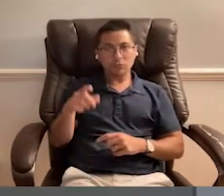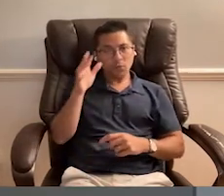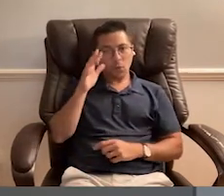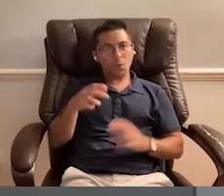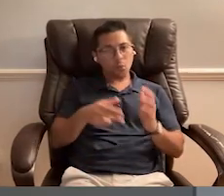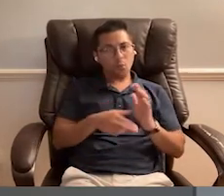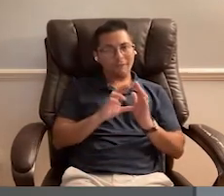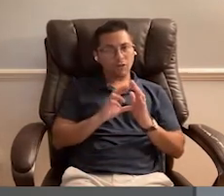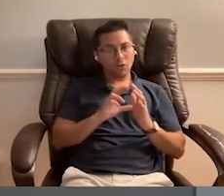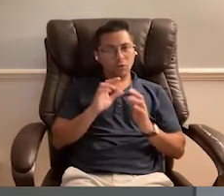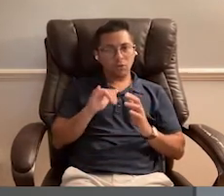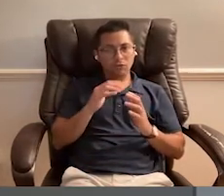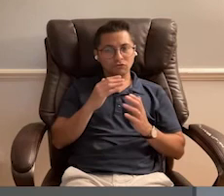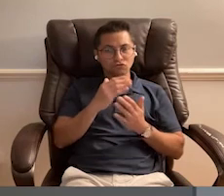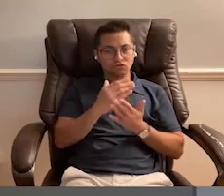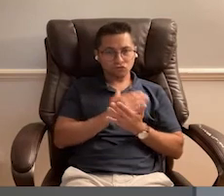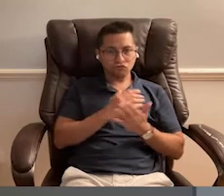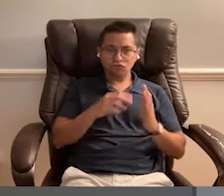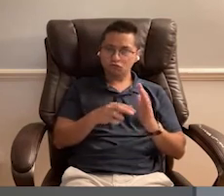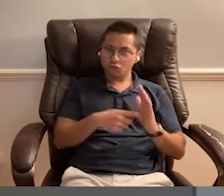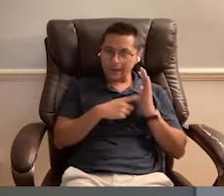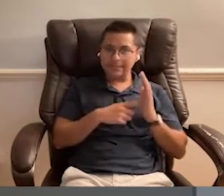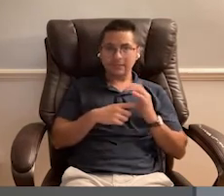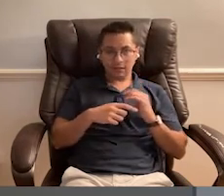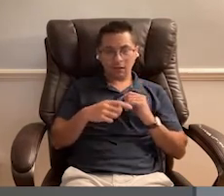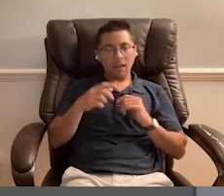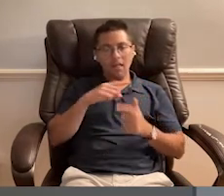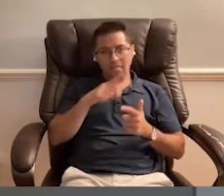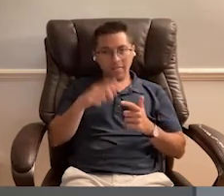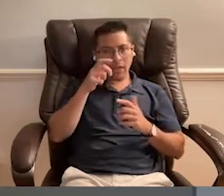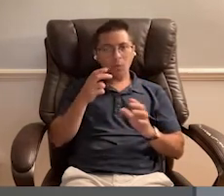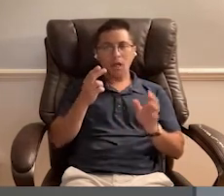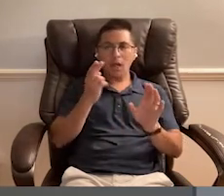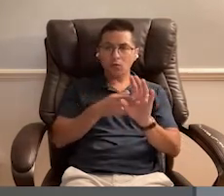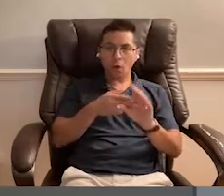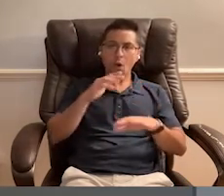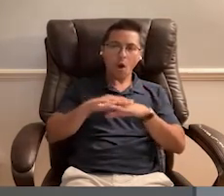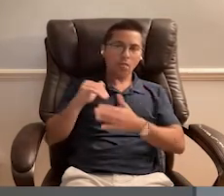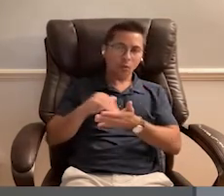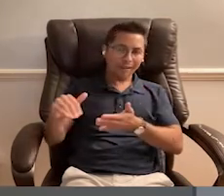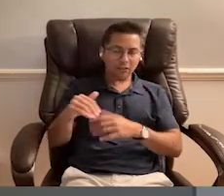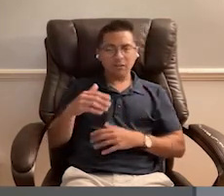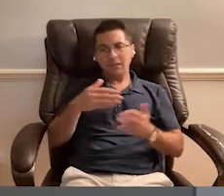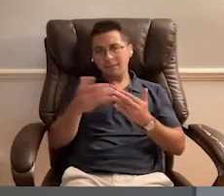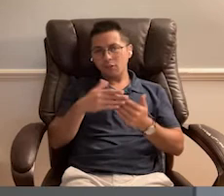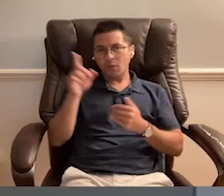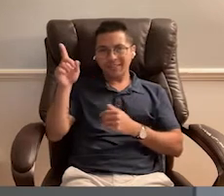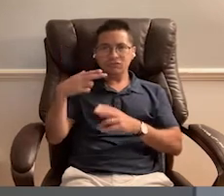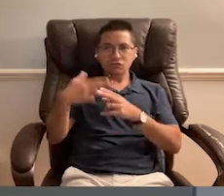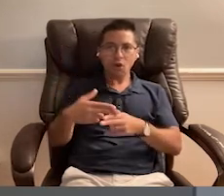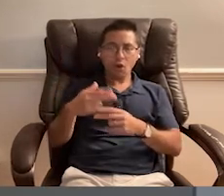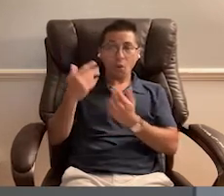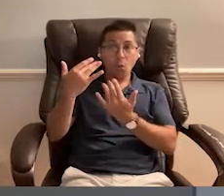They're no longer able to take care of them. So we will review those crisis waiver enrollment, and if they meet one of those criteria, they will enroll on the